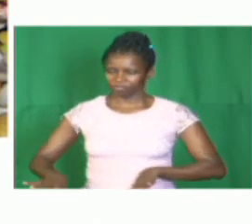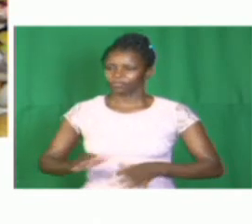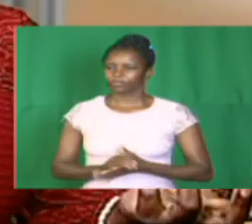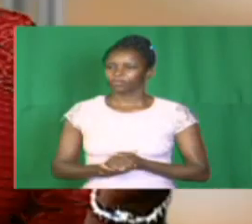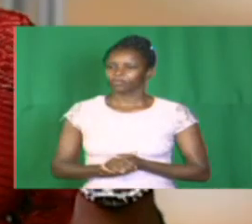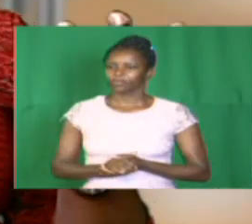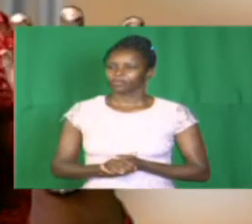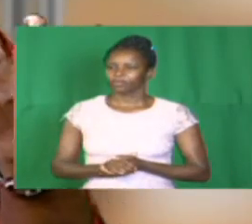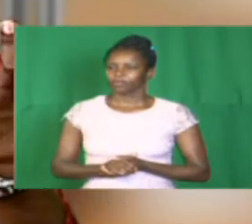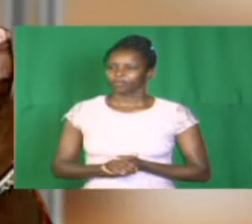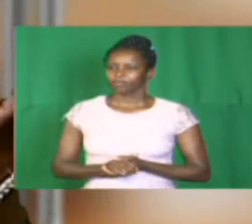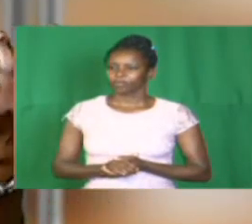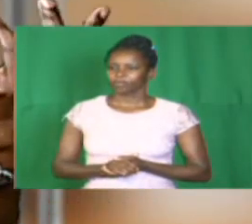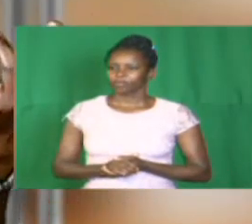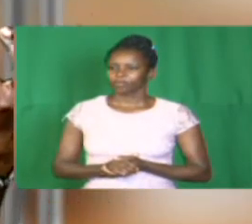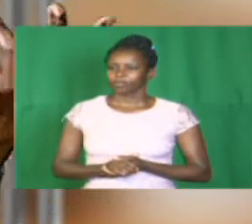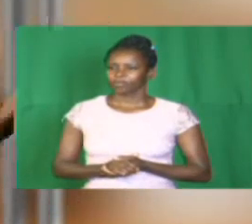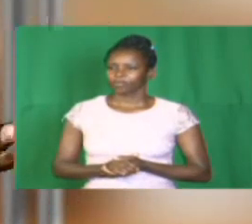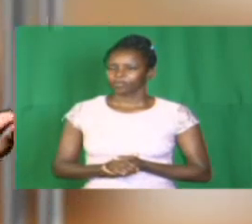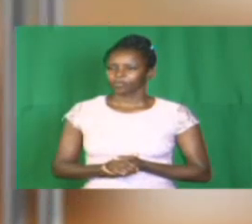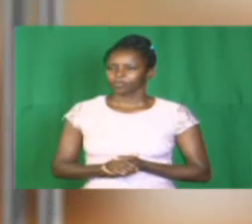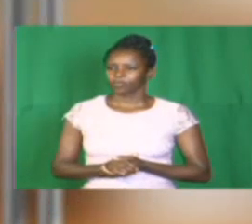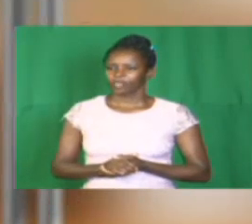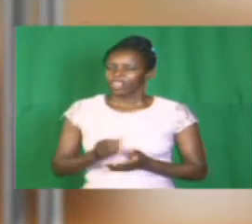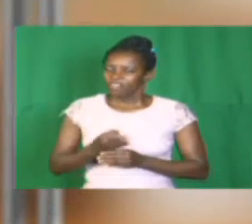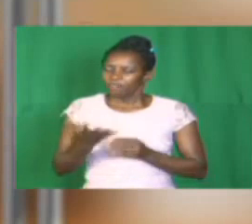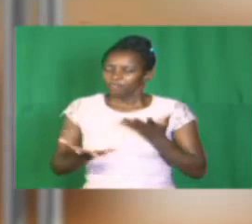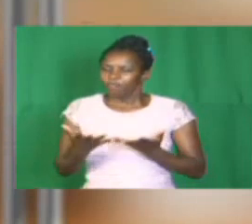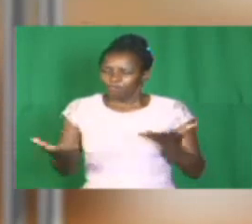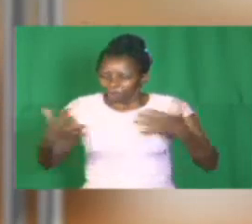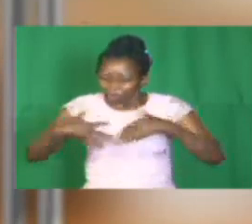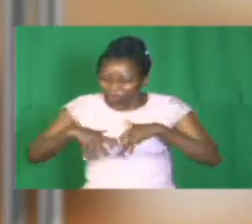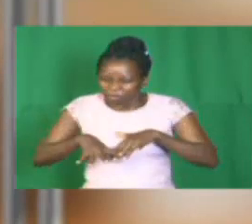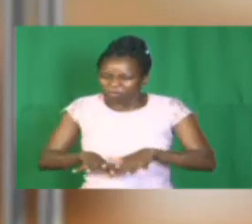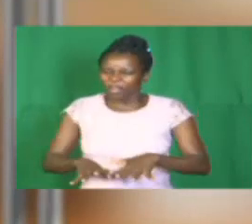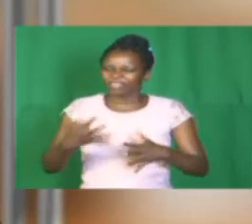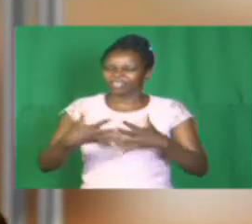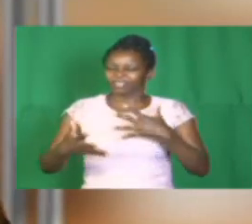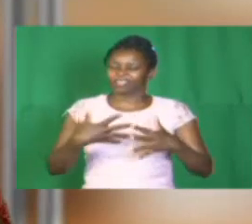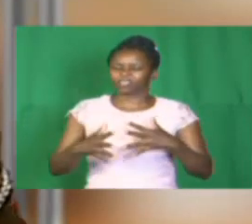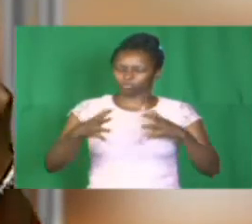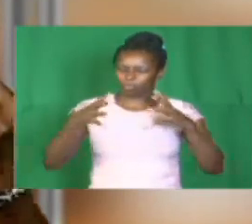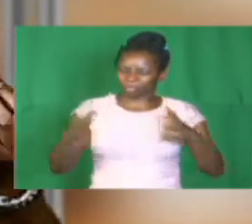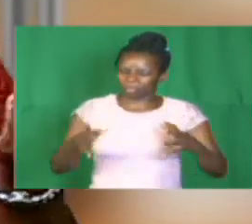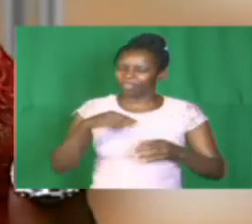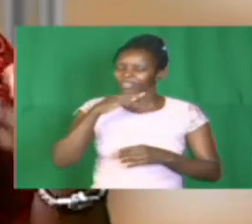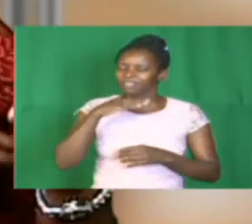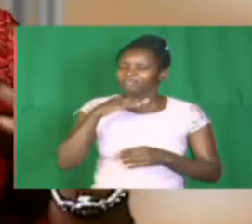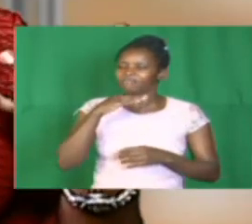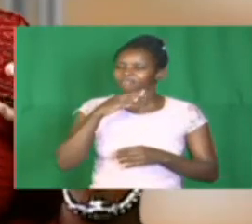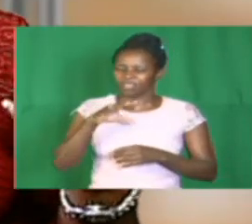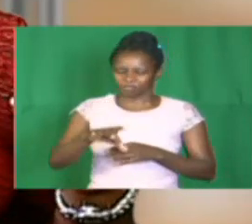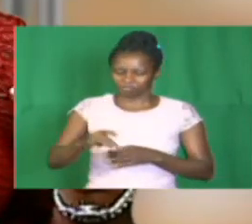any mixture whereby you have combined substances that are large enough to be